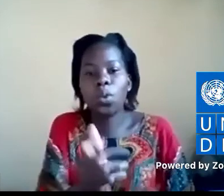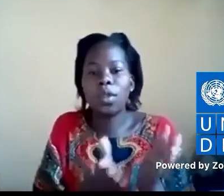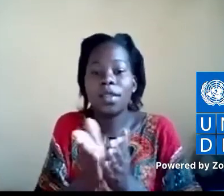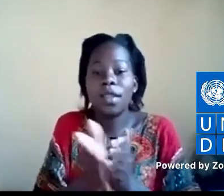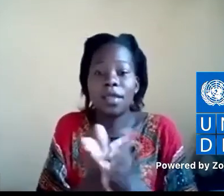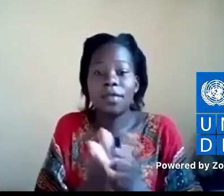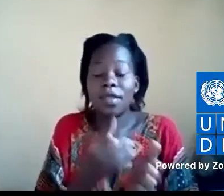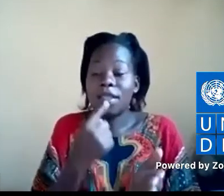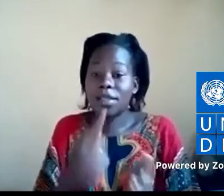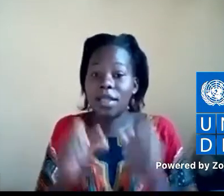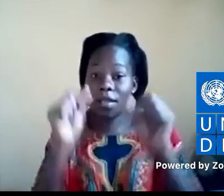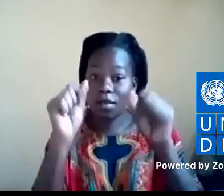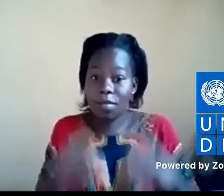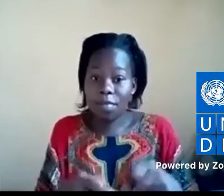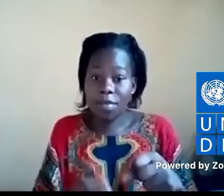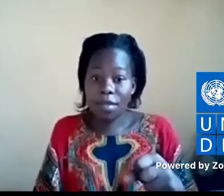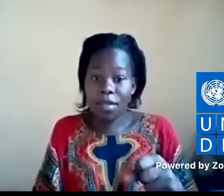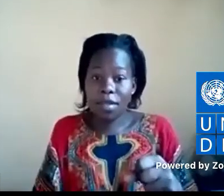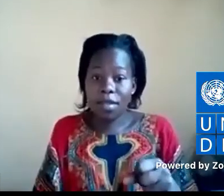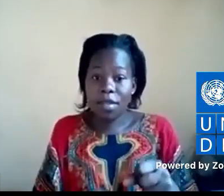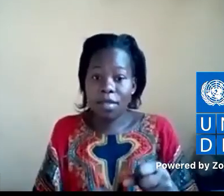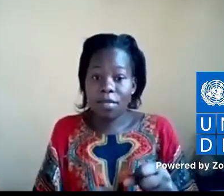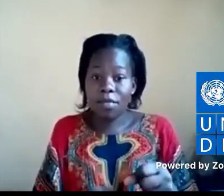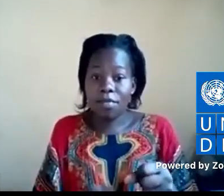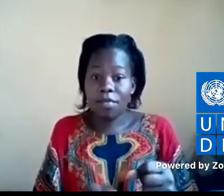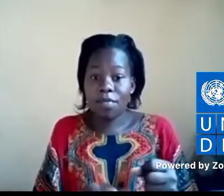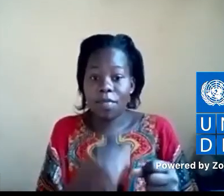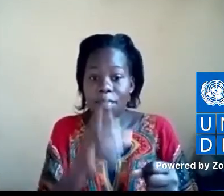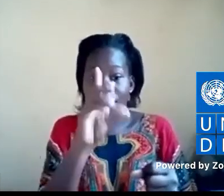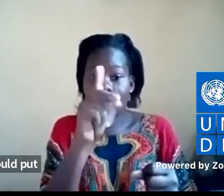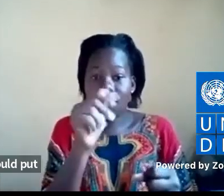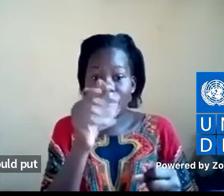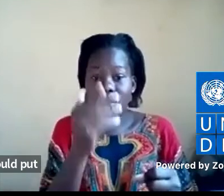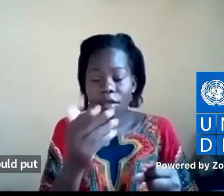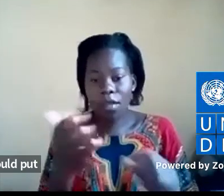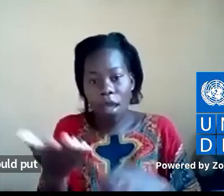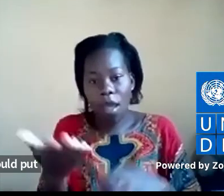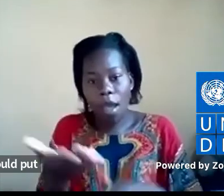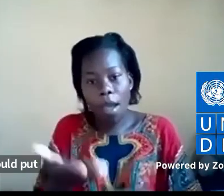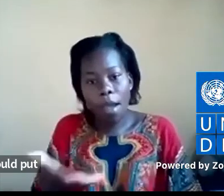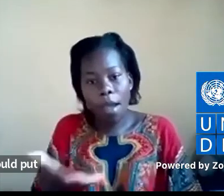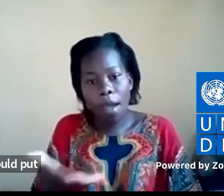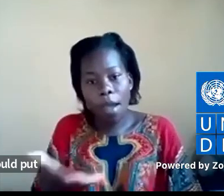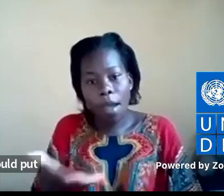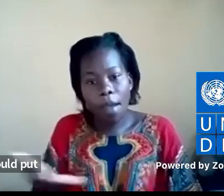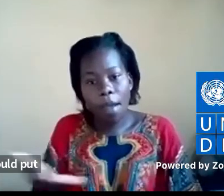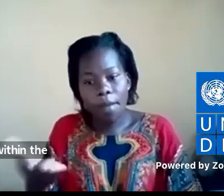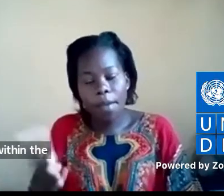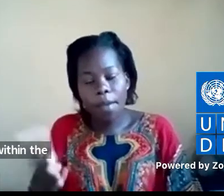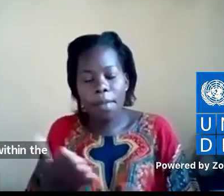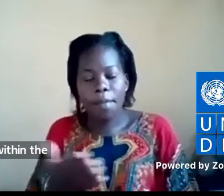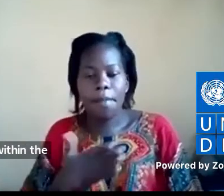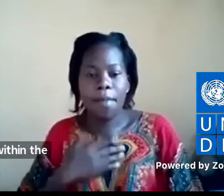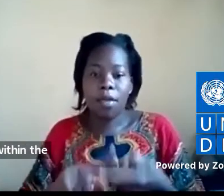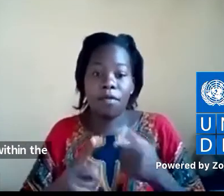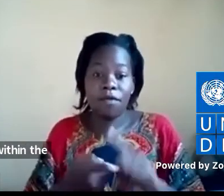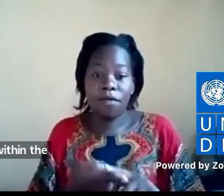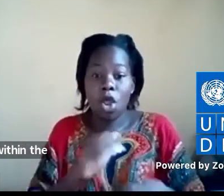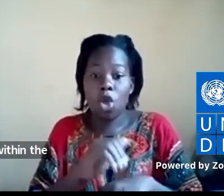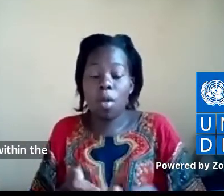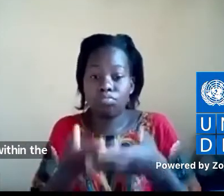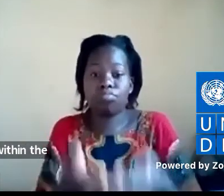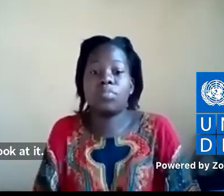database. Maybe one of my colleagues could put within the comment section a link to that supplier database. I've taken a look